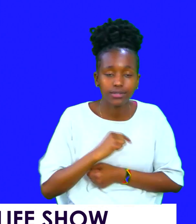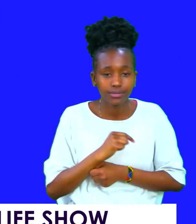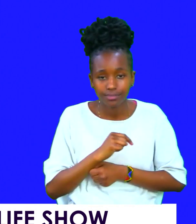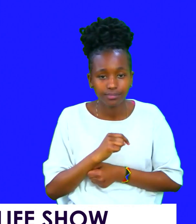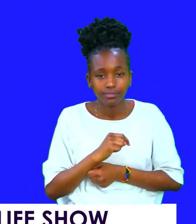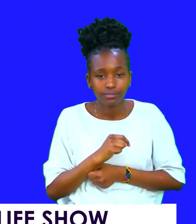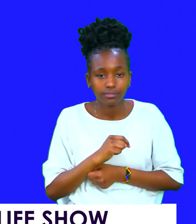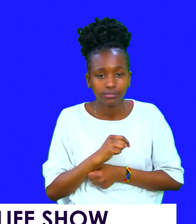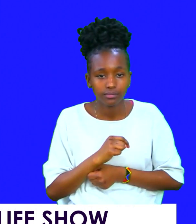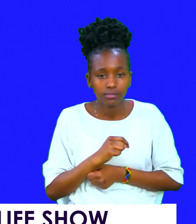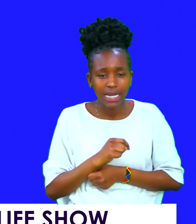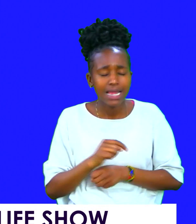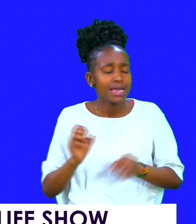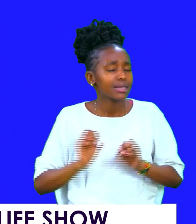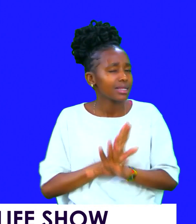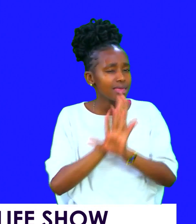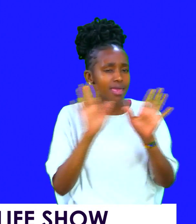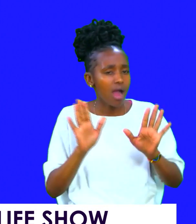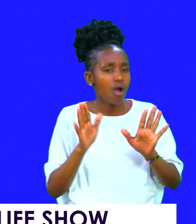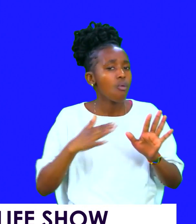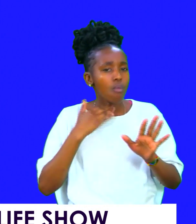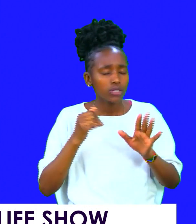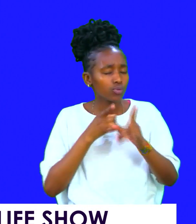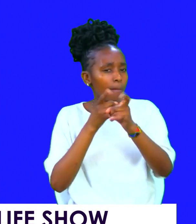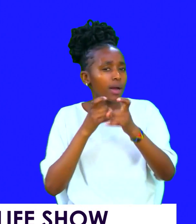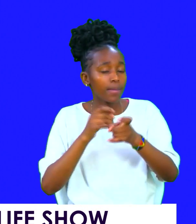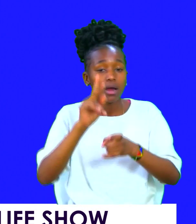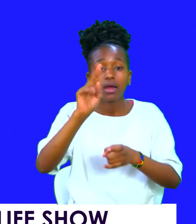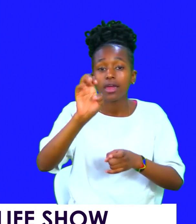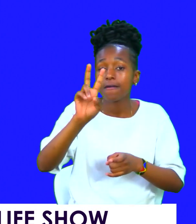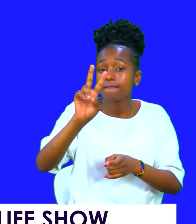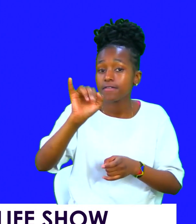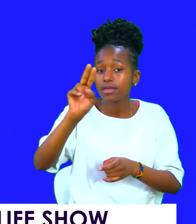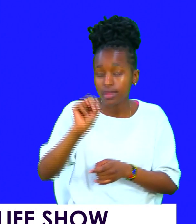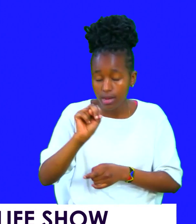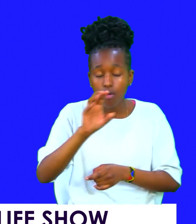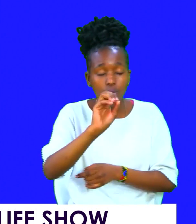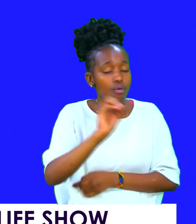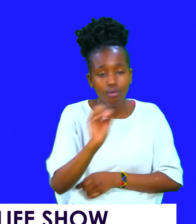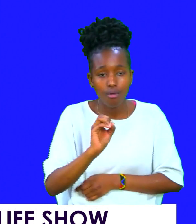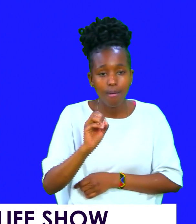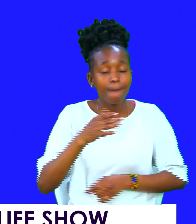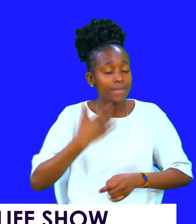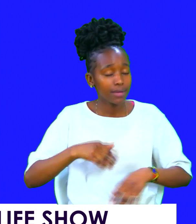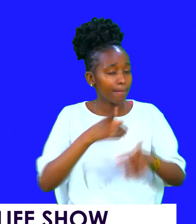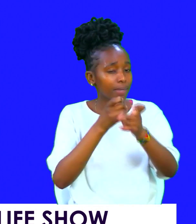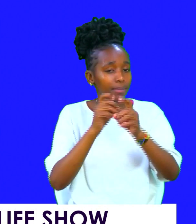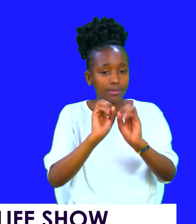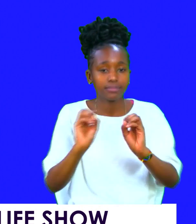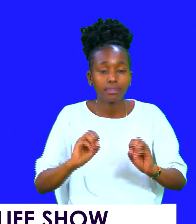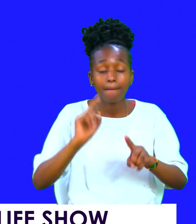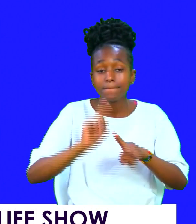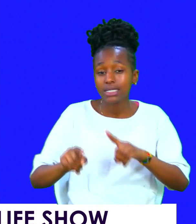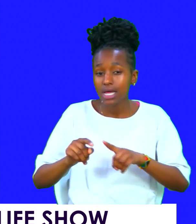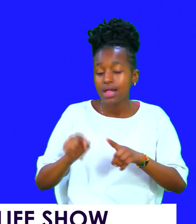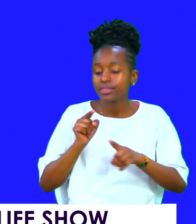And I said clearly that I'm not criticizing Kevin Carter, no, but I'm using Kevin Carter as an